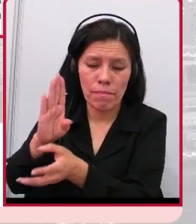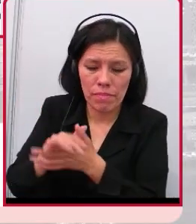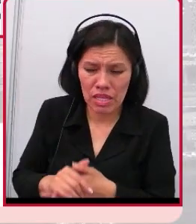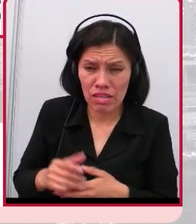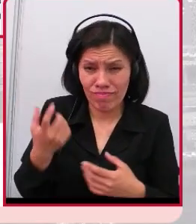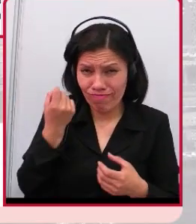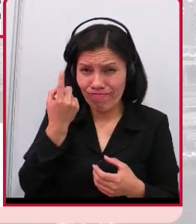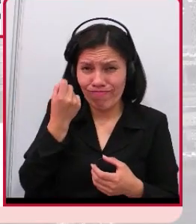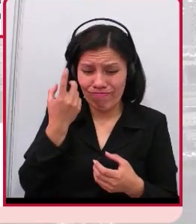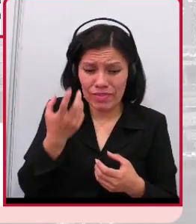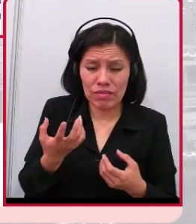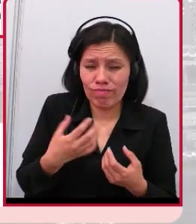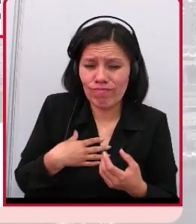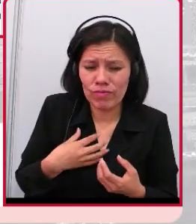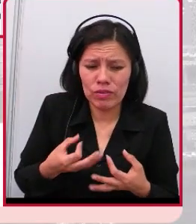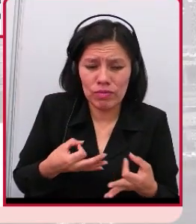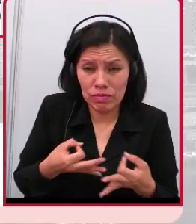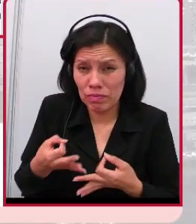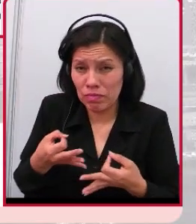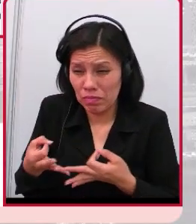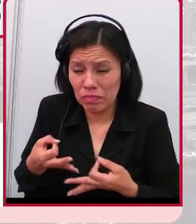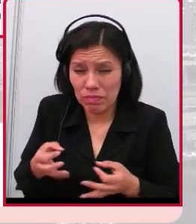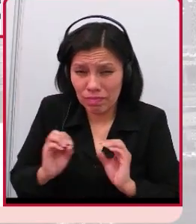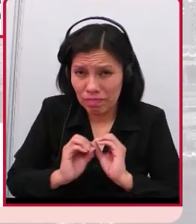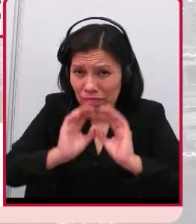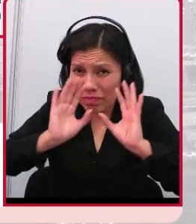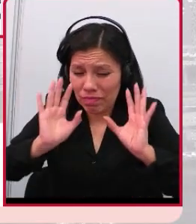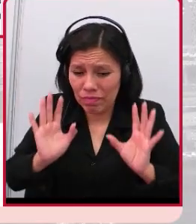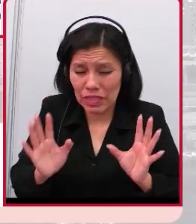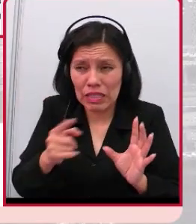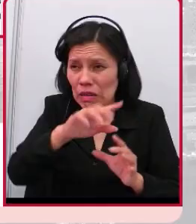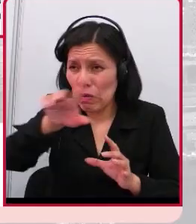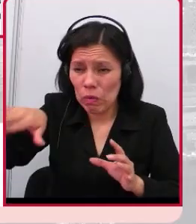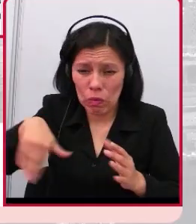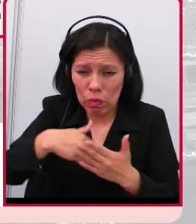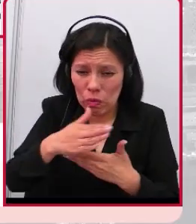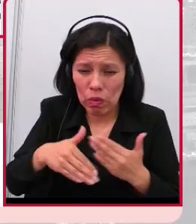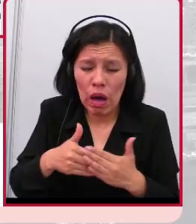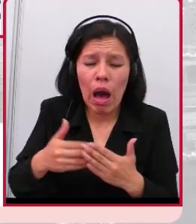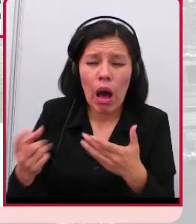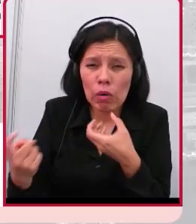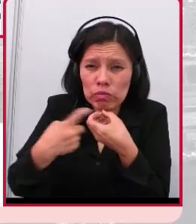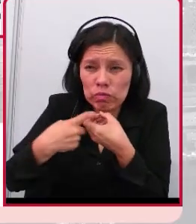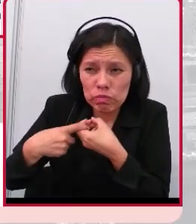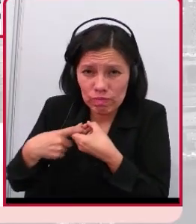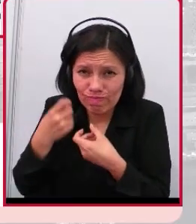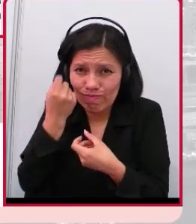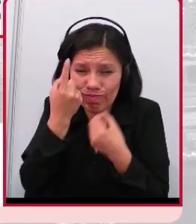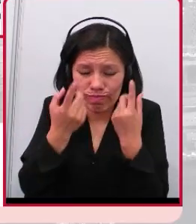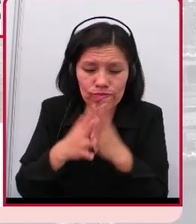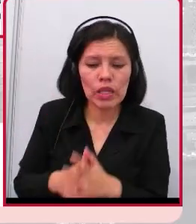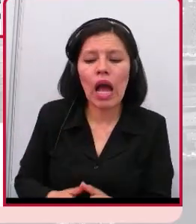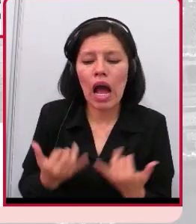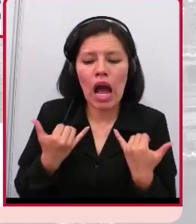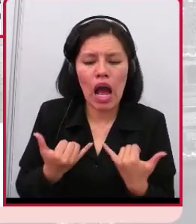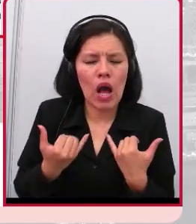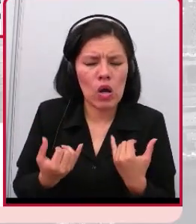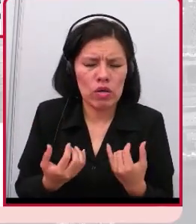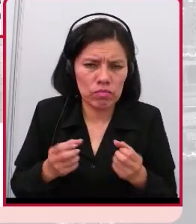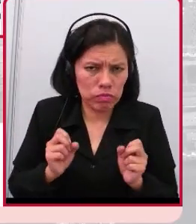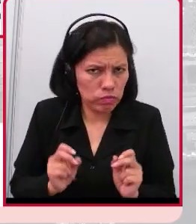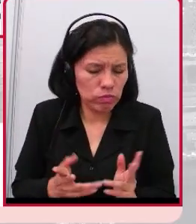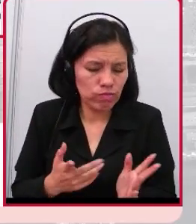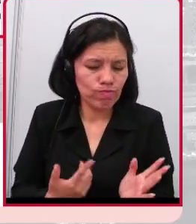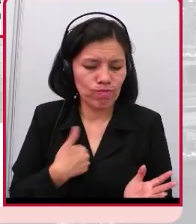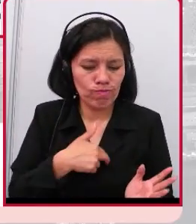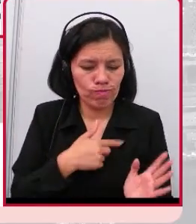And I hope that I have properly detailed in order to be all on the same page regarding